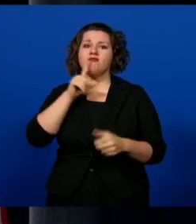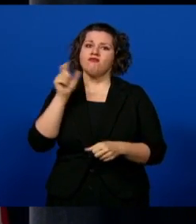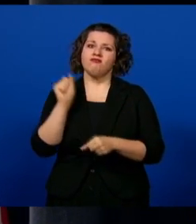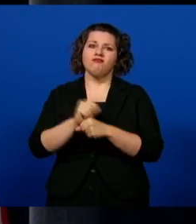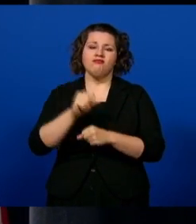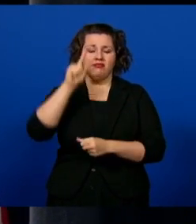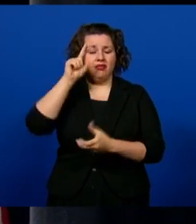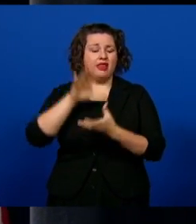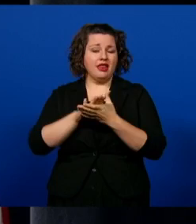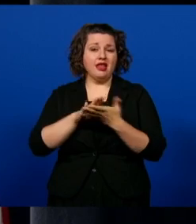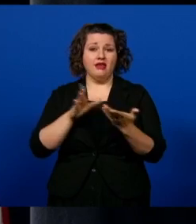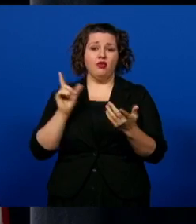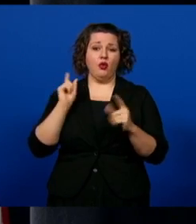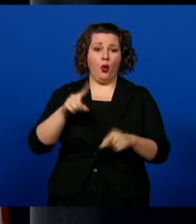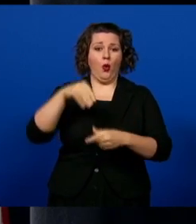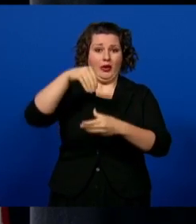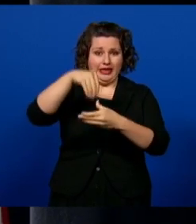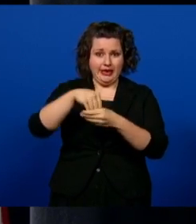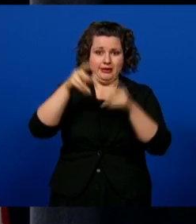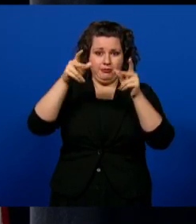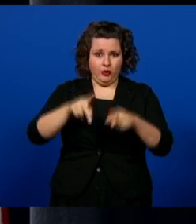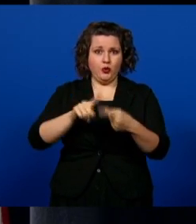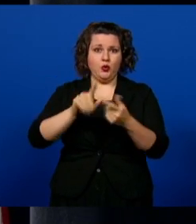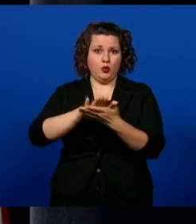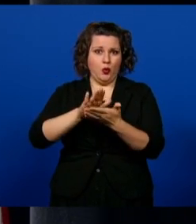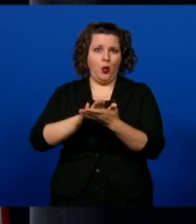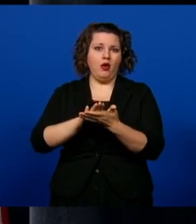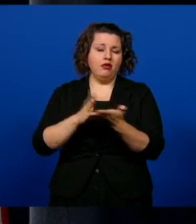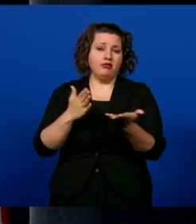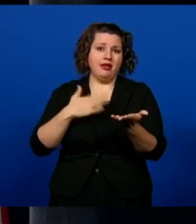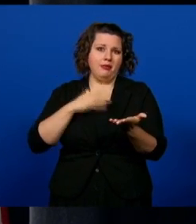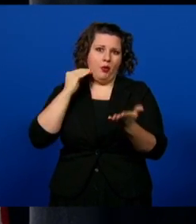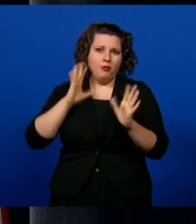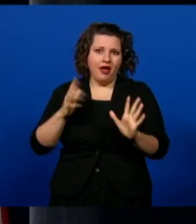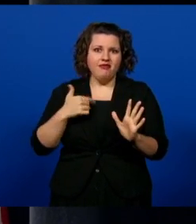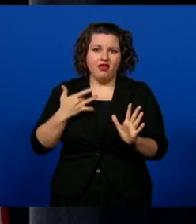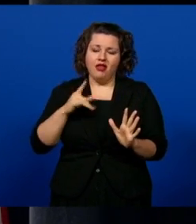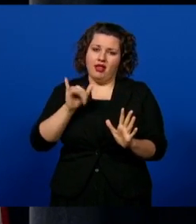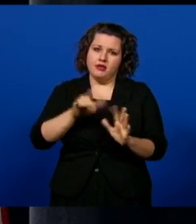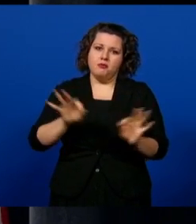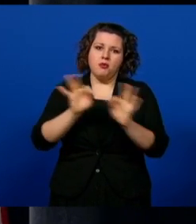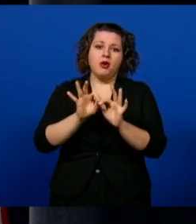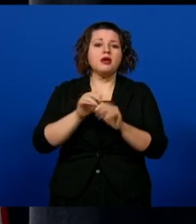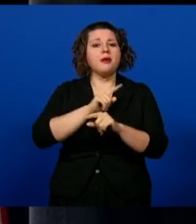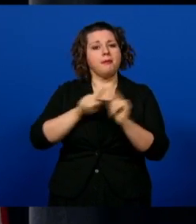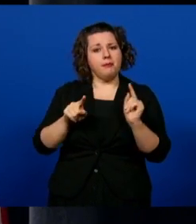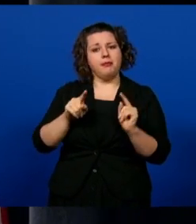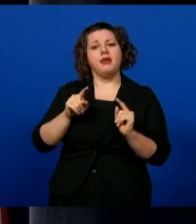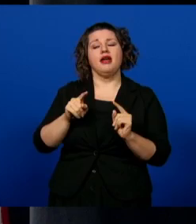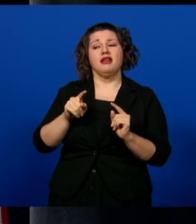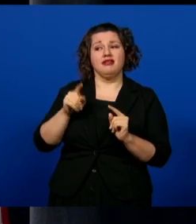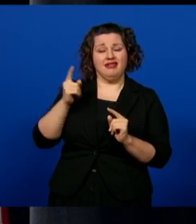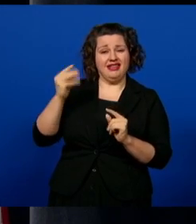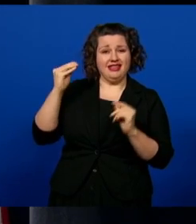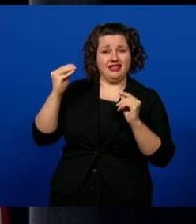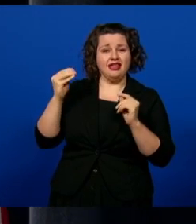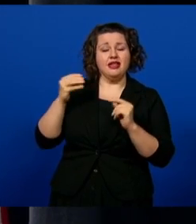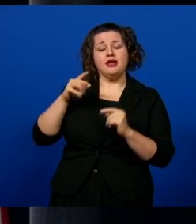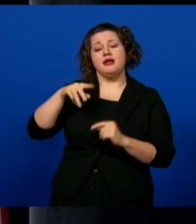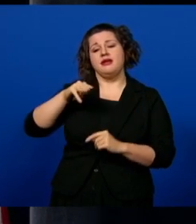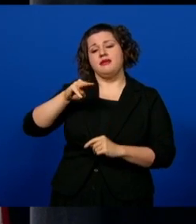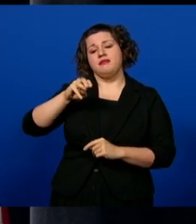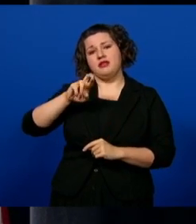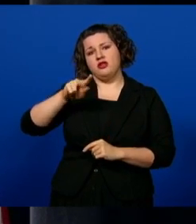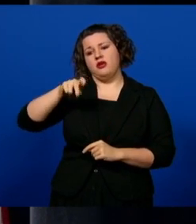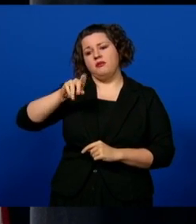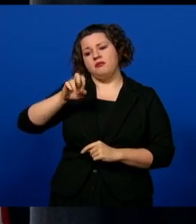now in my home. However, Mr. Pedersen did say that we have both options and you have to choose what's